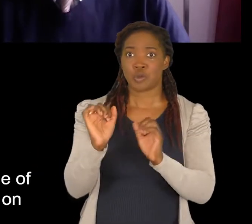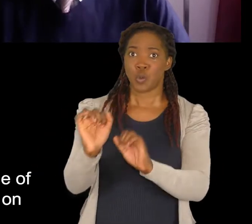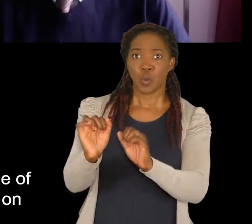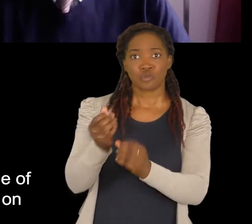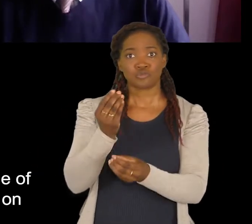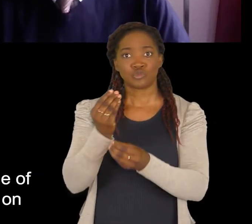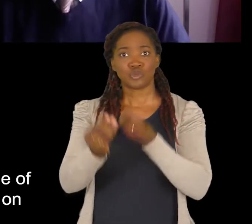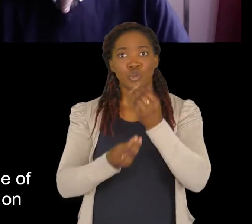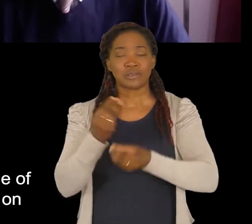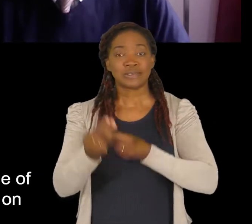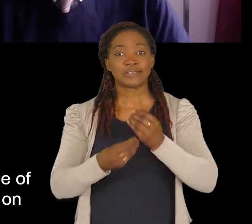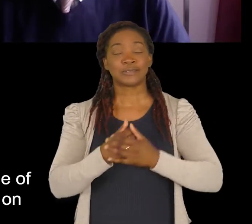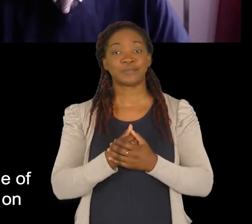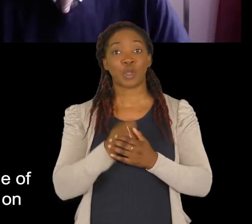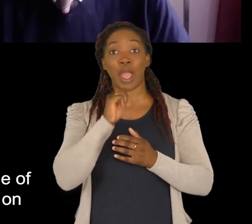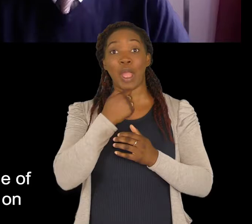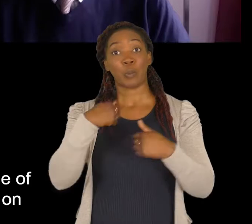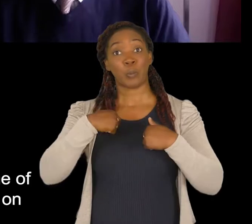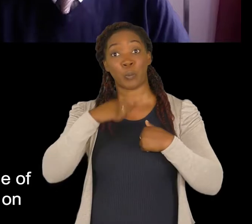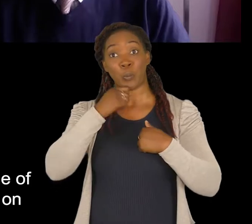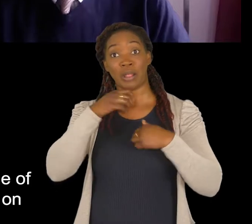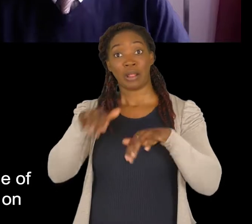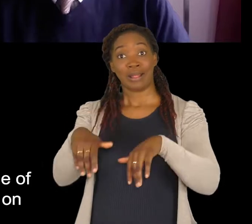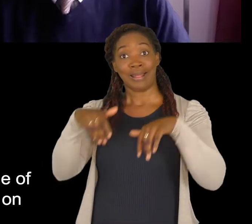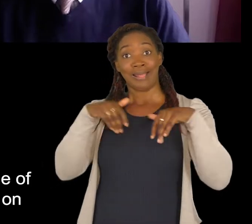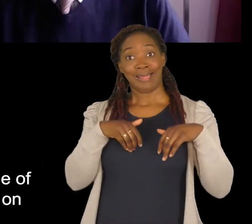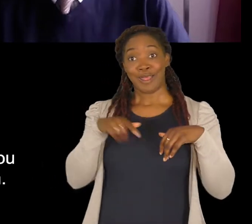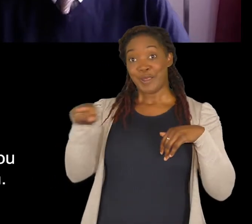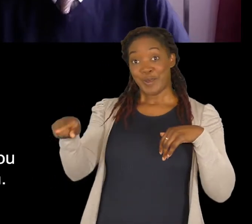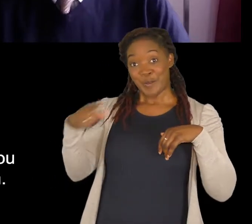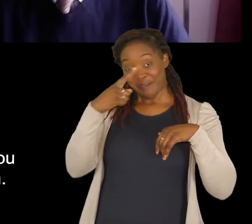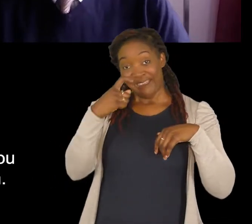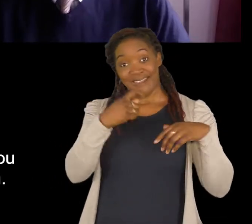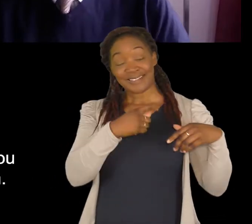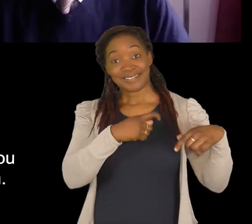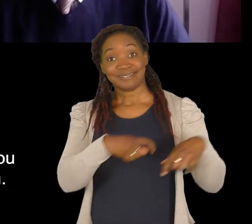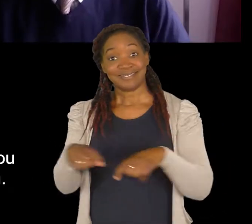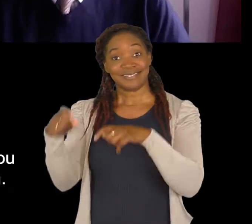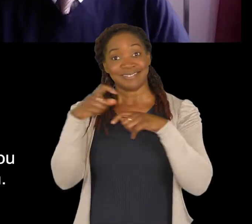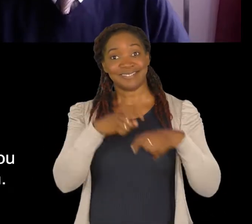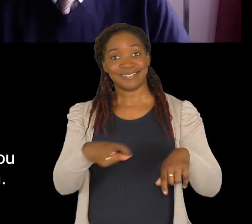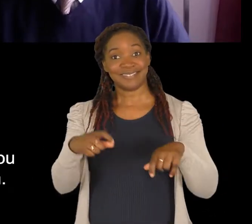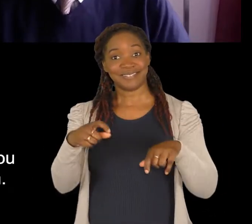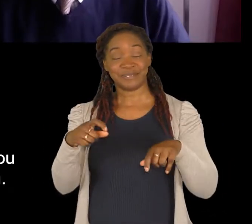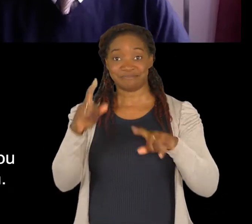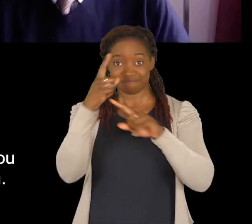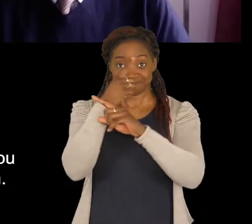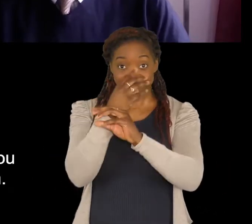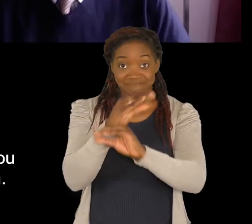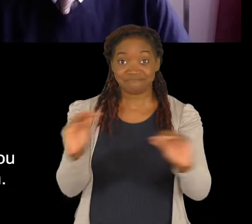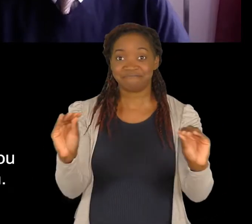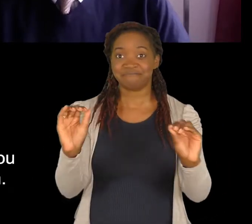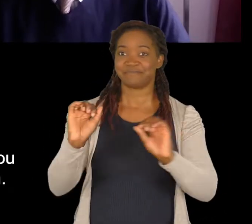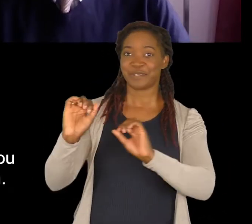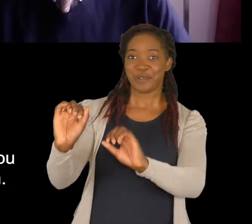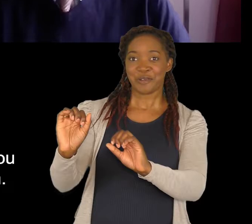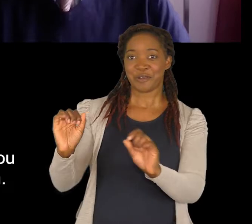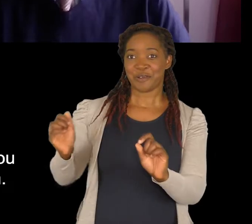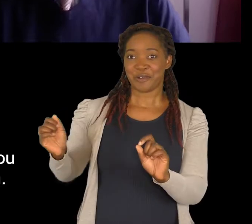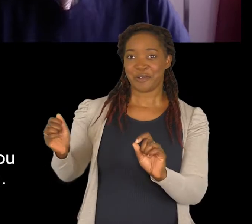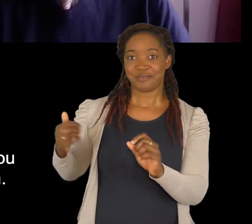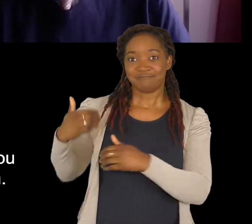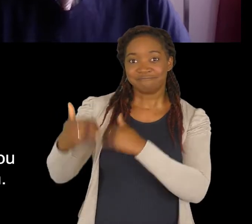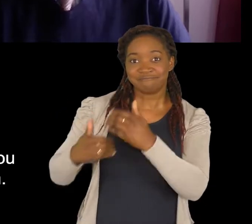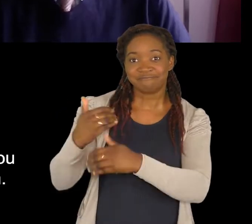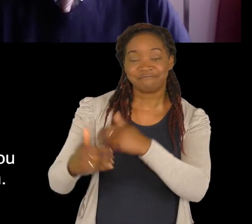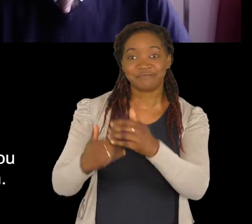some of those backstories. So I'm going to let you just take us on a journey and tell us a little bit more about what you do and your